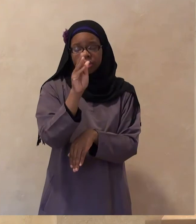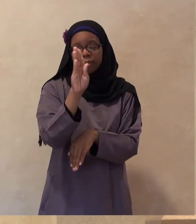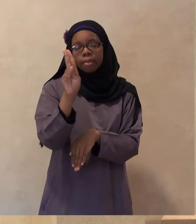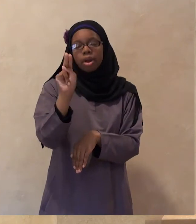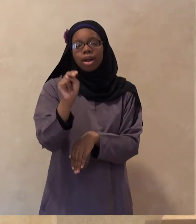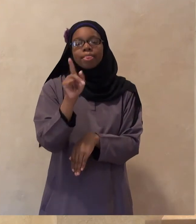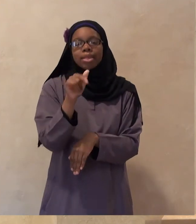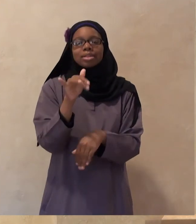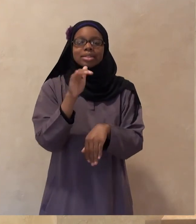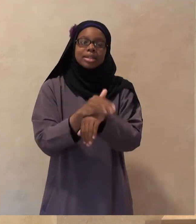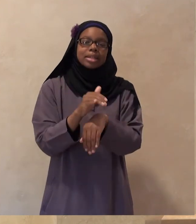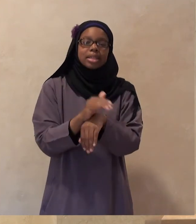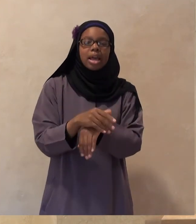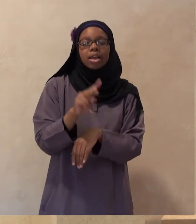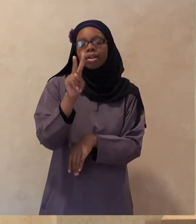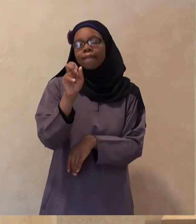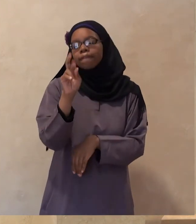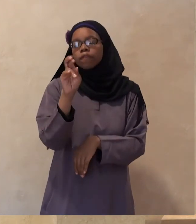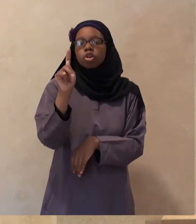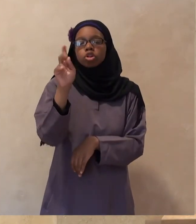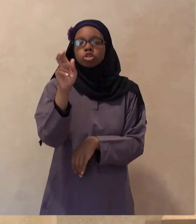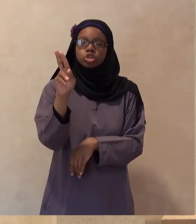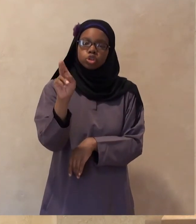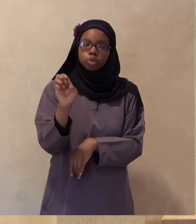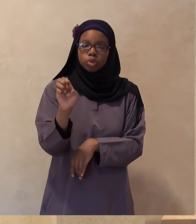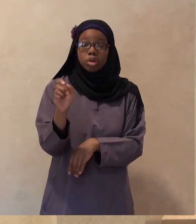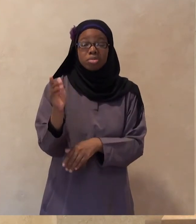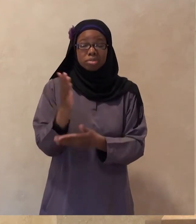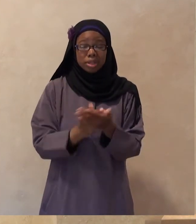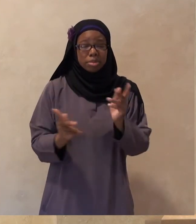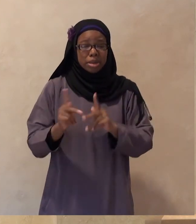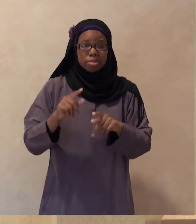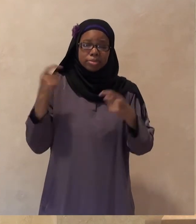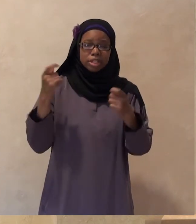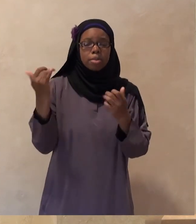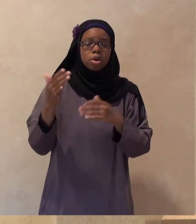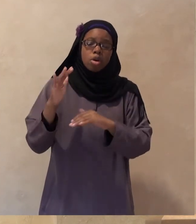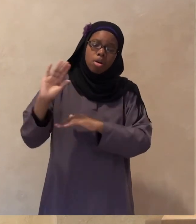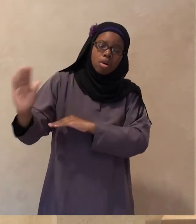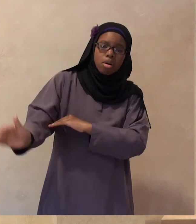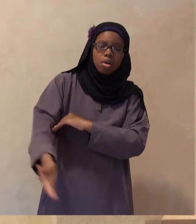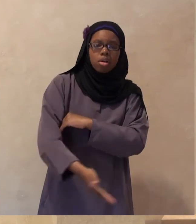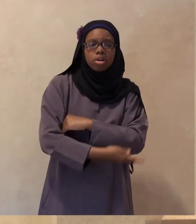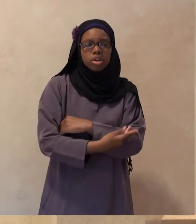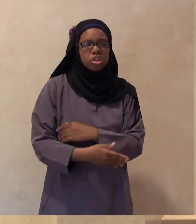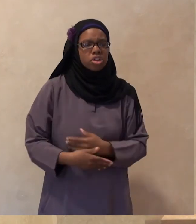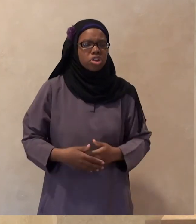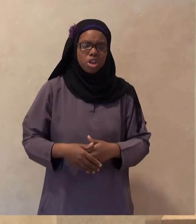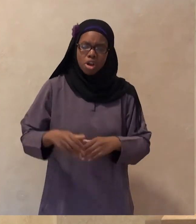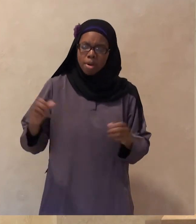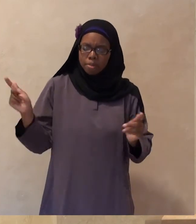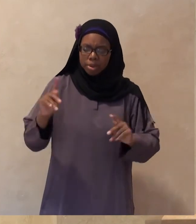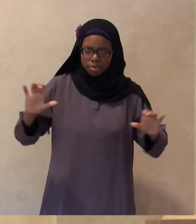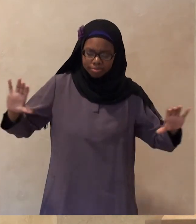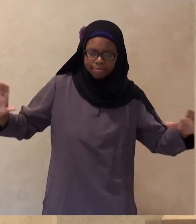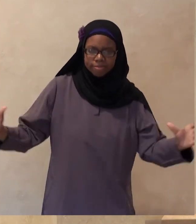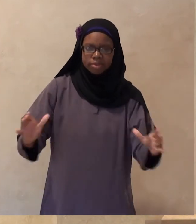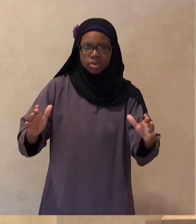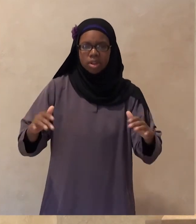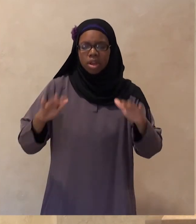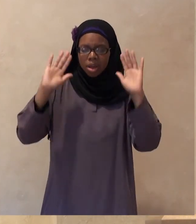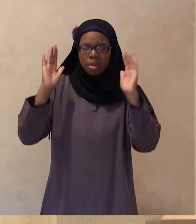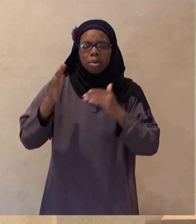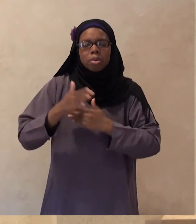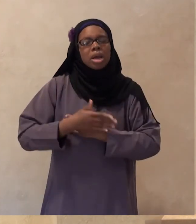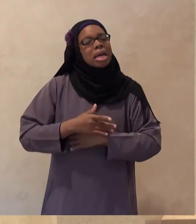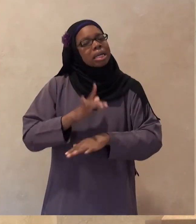virtue. Some of the Salaf prayed the whole night. Although establishing congregational prayers on this night is a bid'ah,